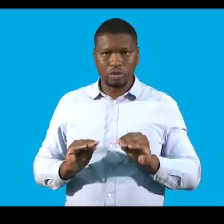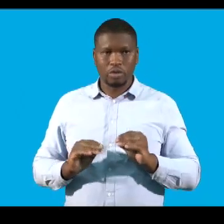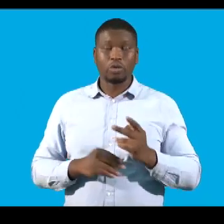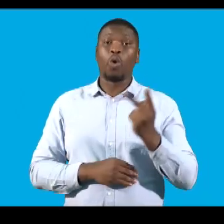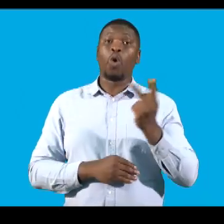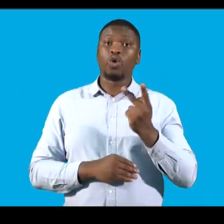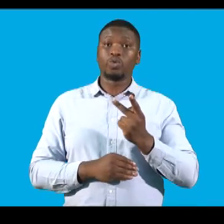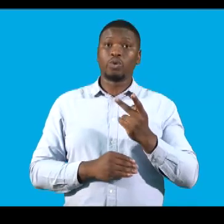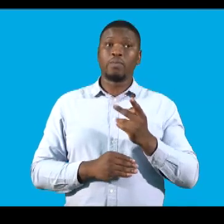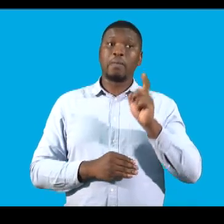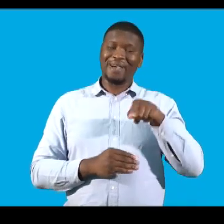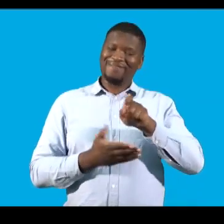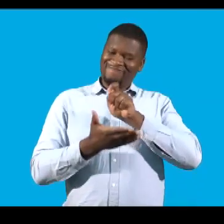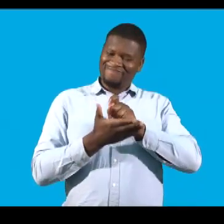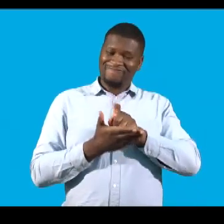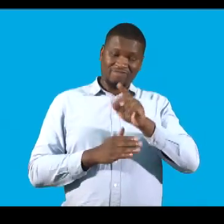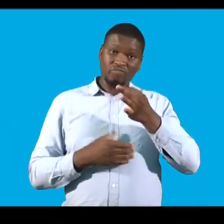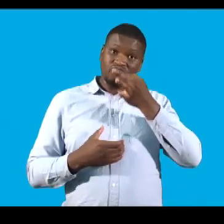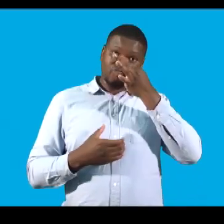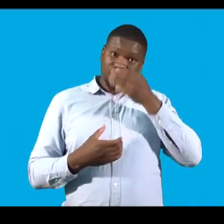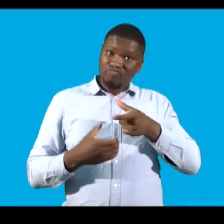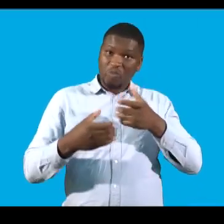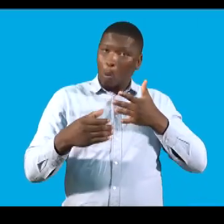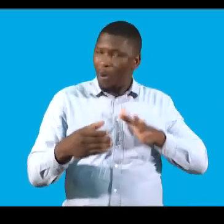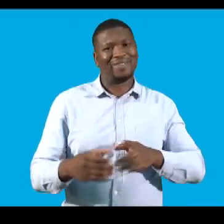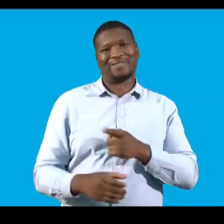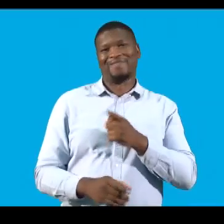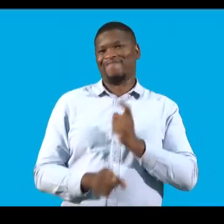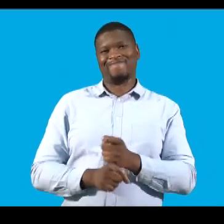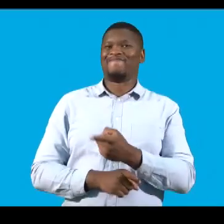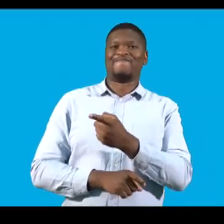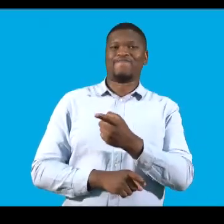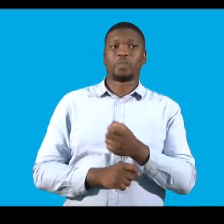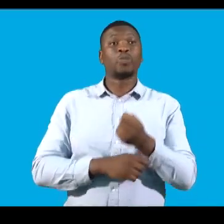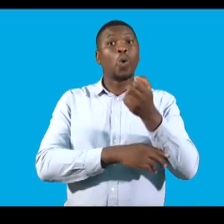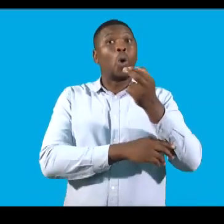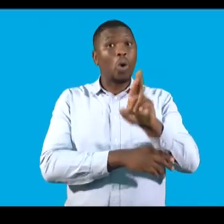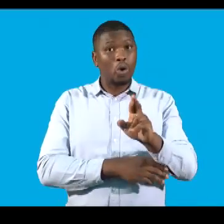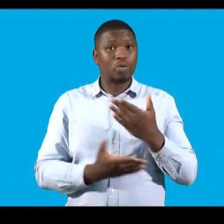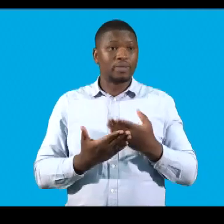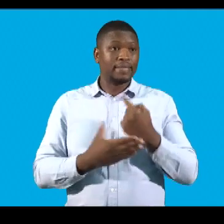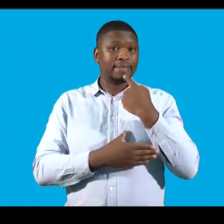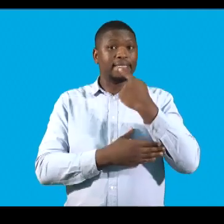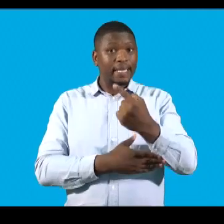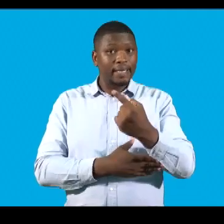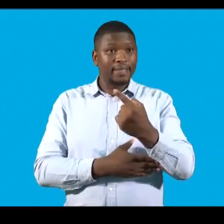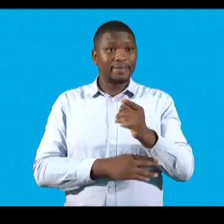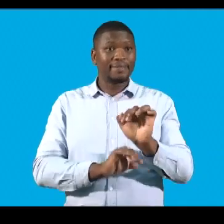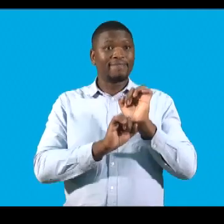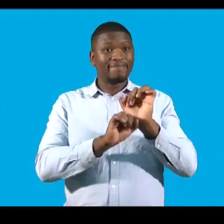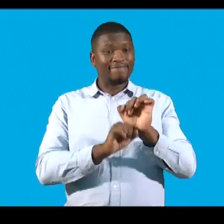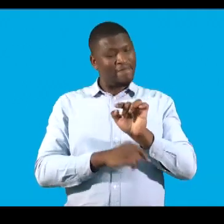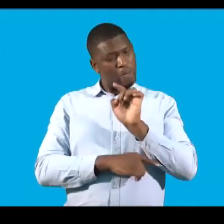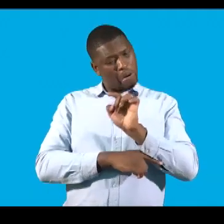also by stating that he does not want any flowers. Or you could say that